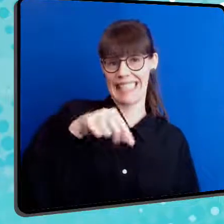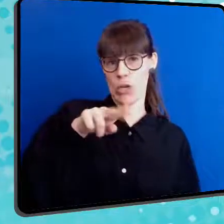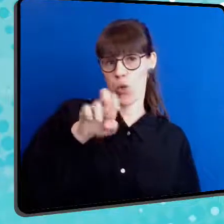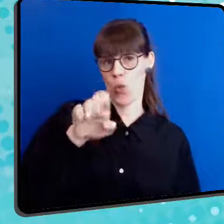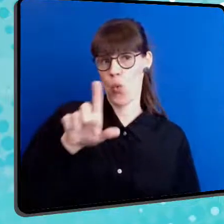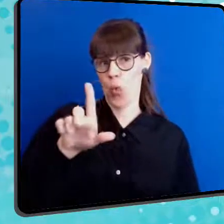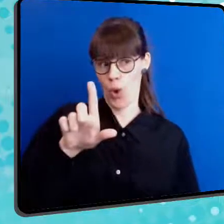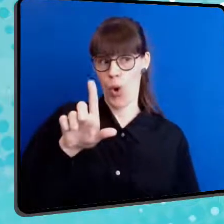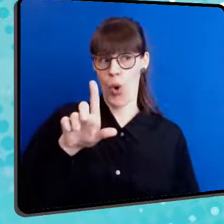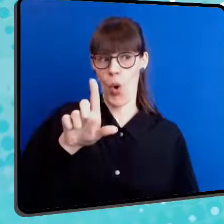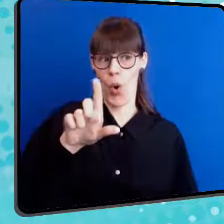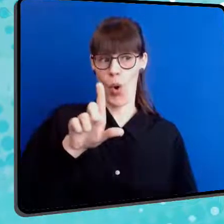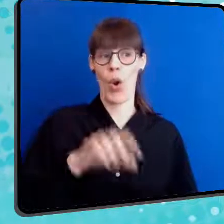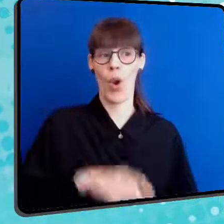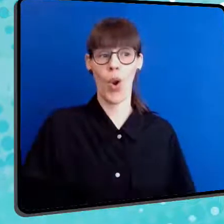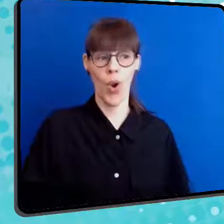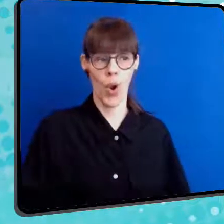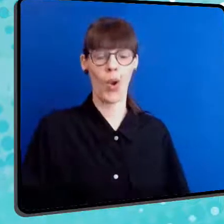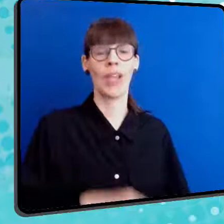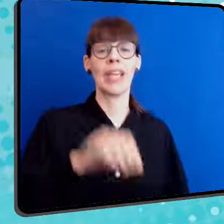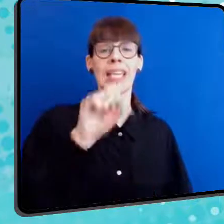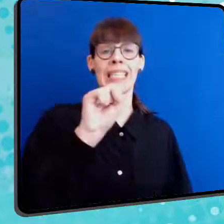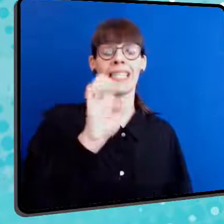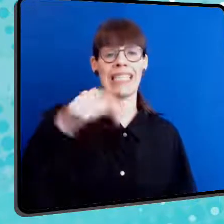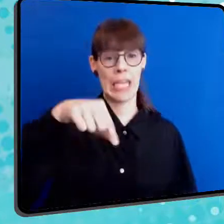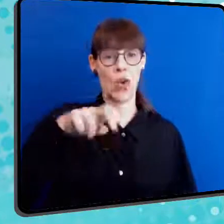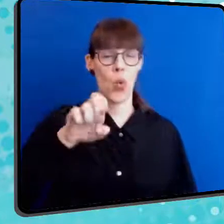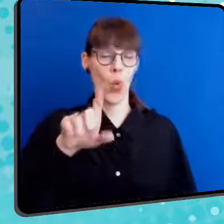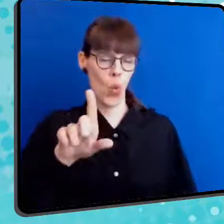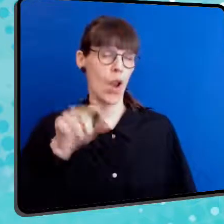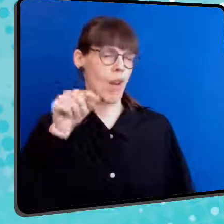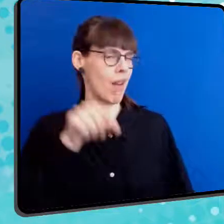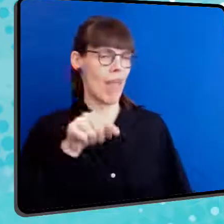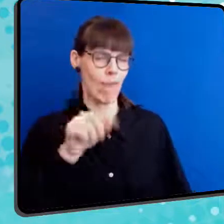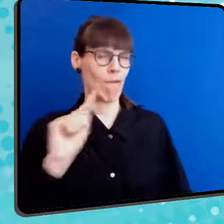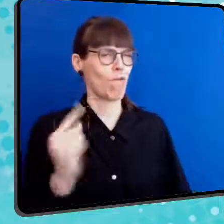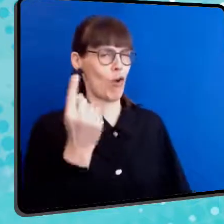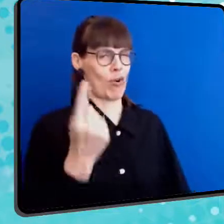Maybe PHP, but I don't tell people that one. But SQL definitely was the first one.